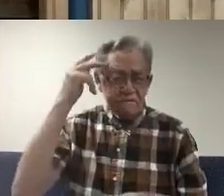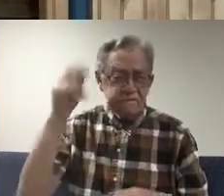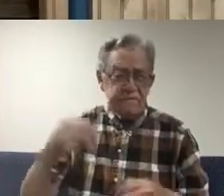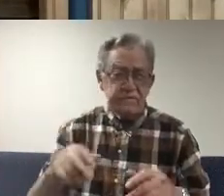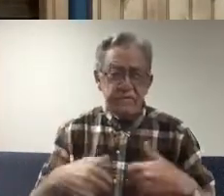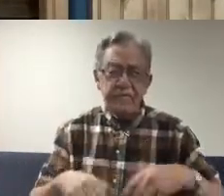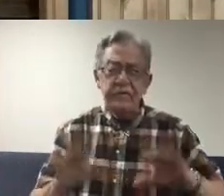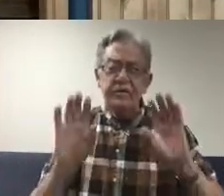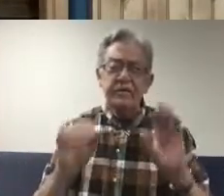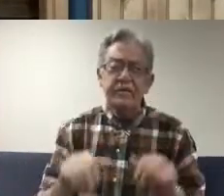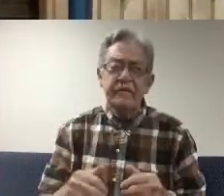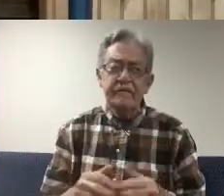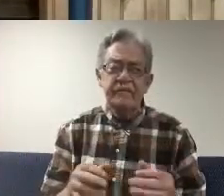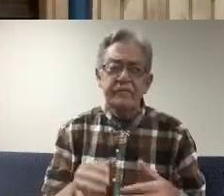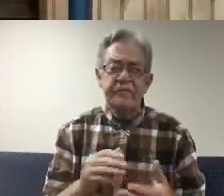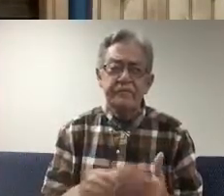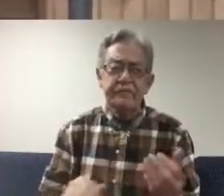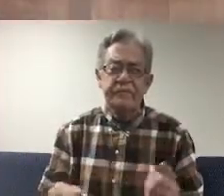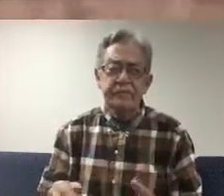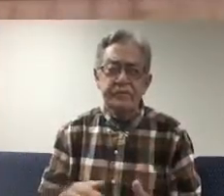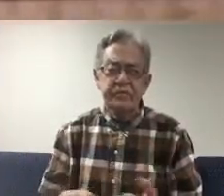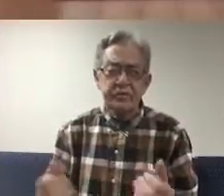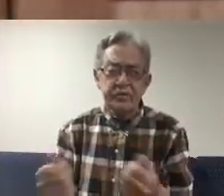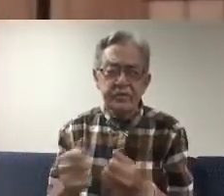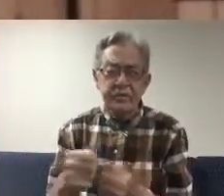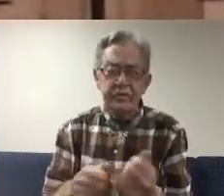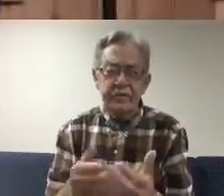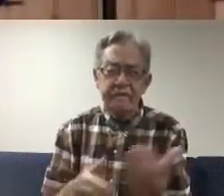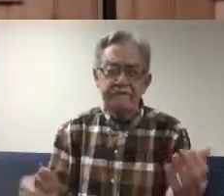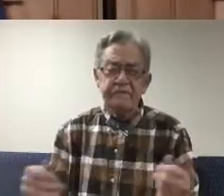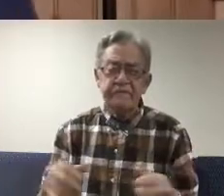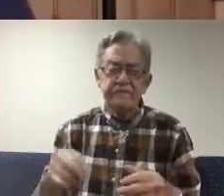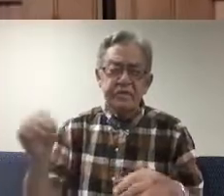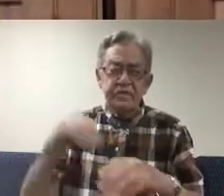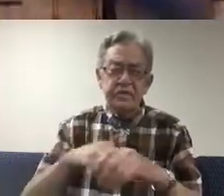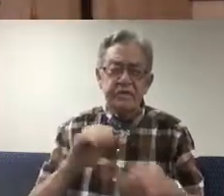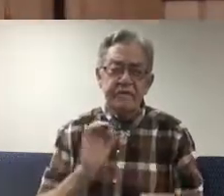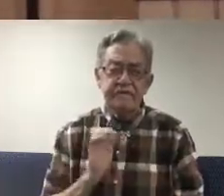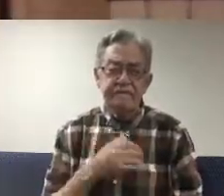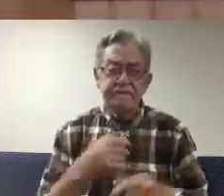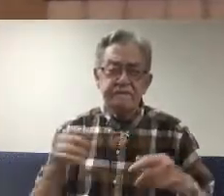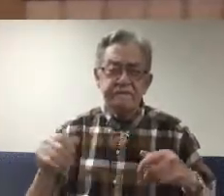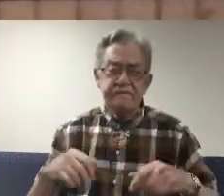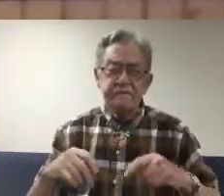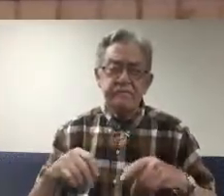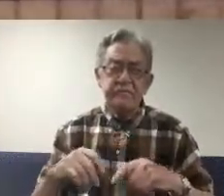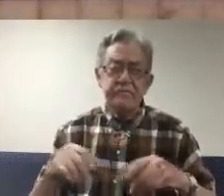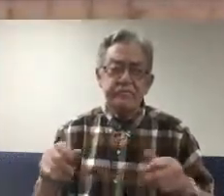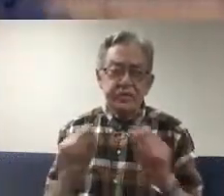in Ephesians today. I want to go to Ephesians chapter 2, and I want to pick up in verse 1.